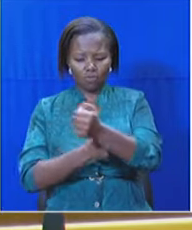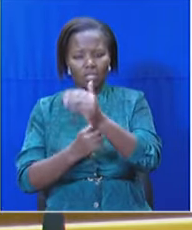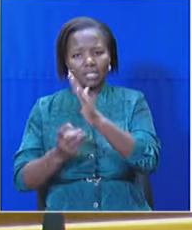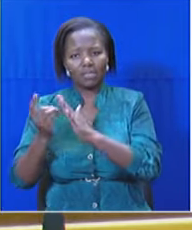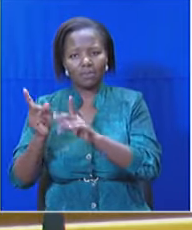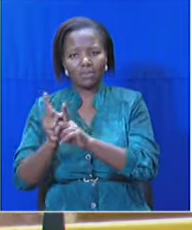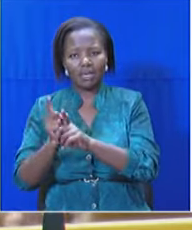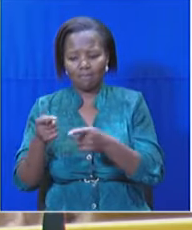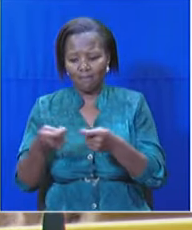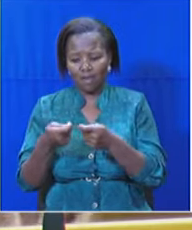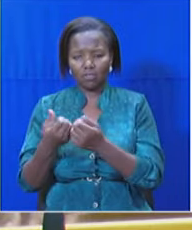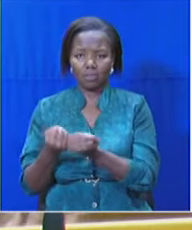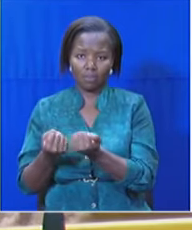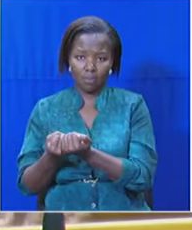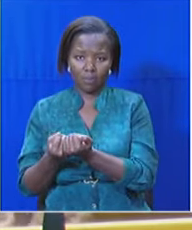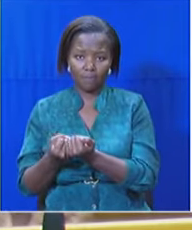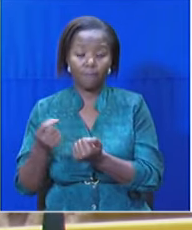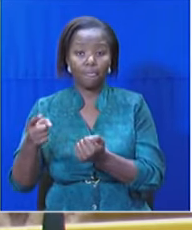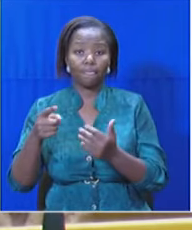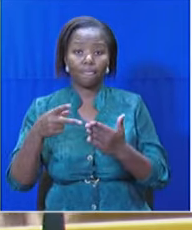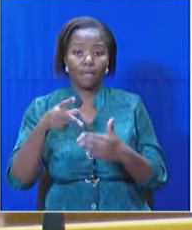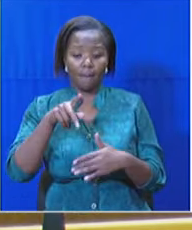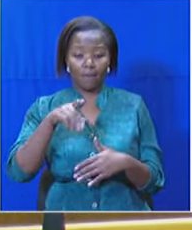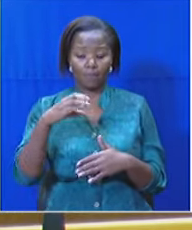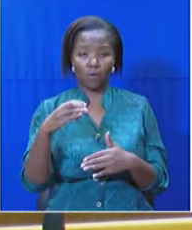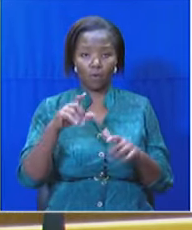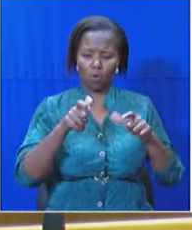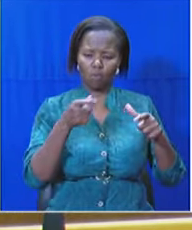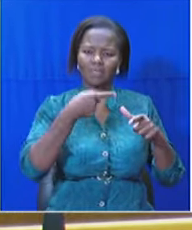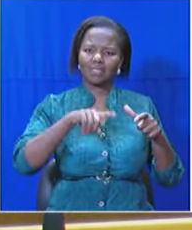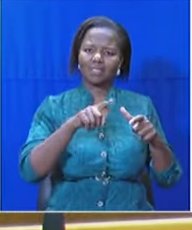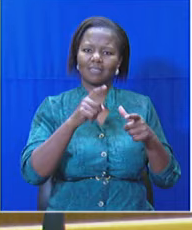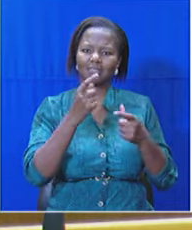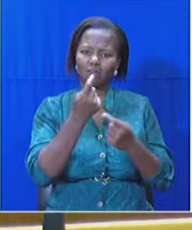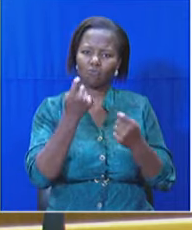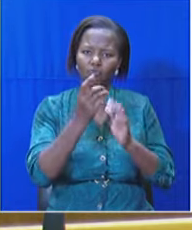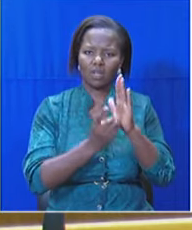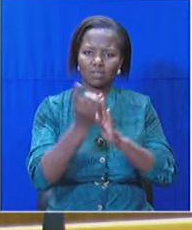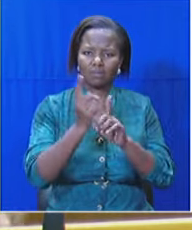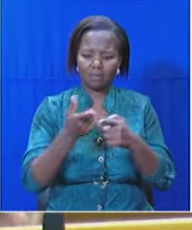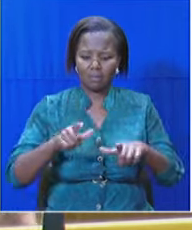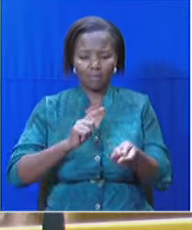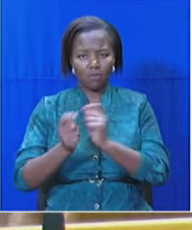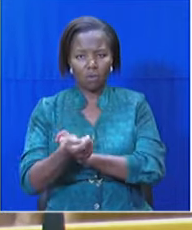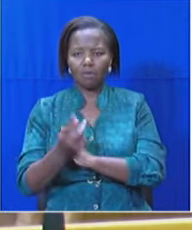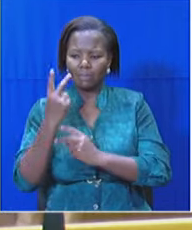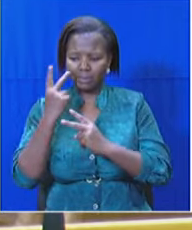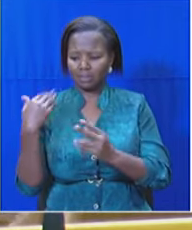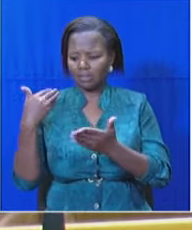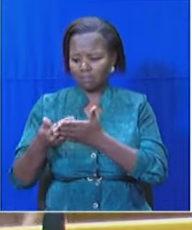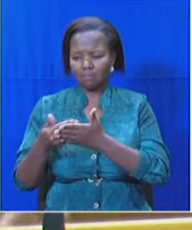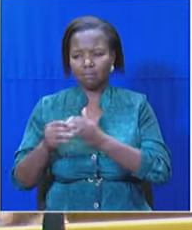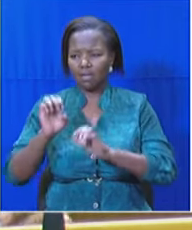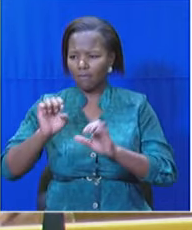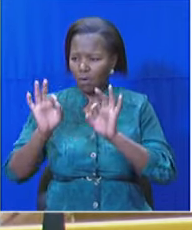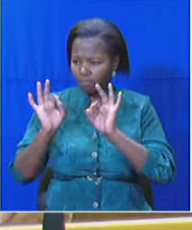support. The Portfolio Committee on Rural Development and Land Reform conducted its own evaluation on the recap. As part of the